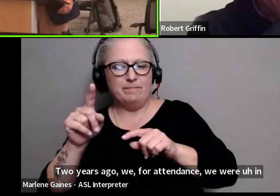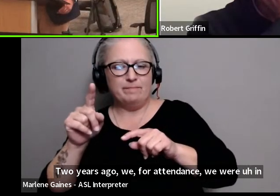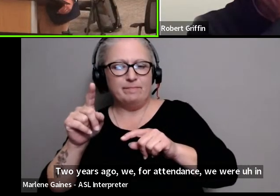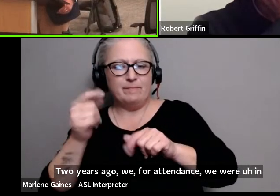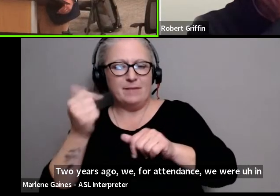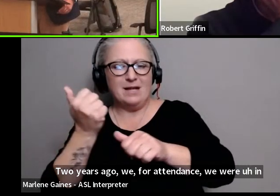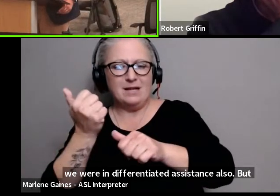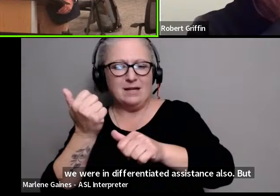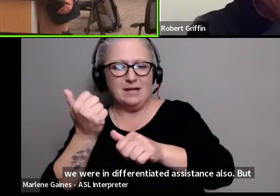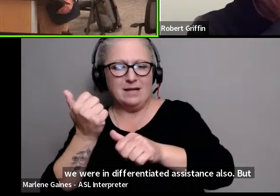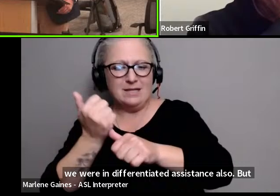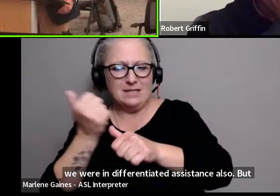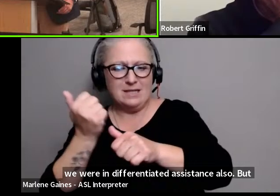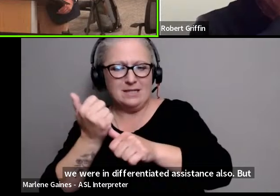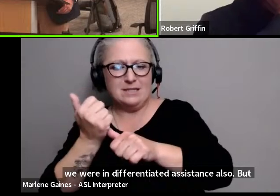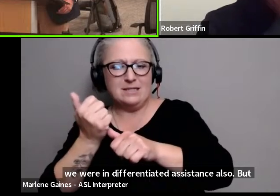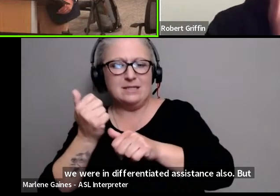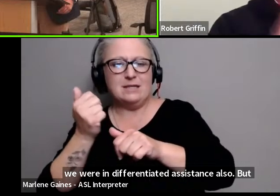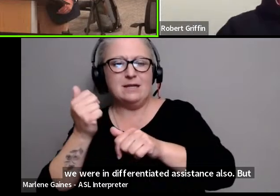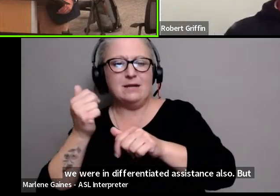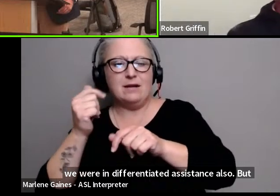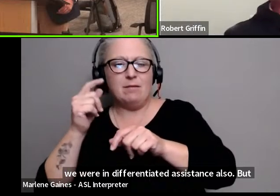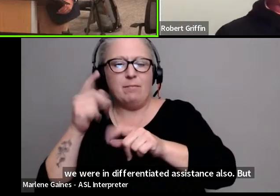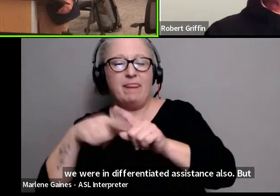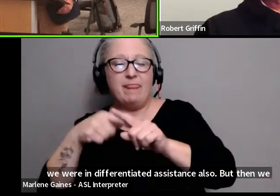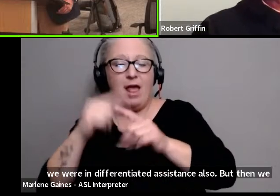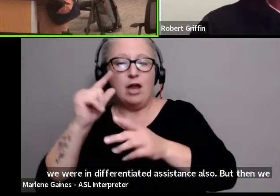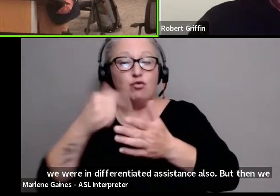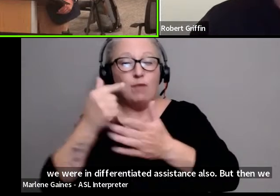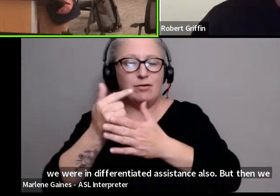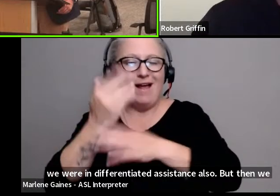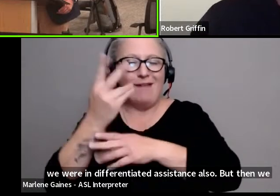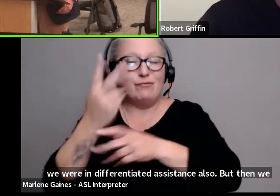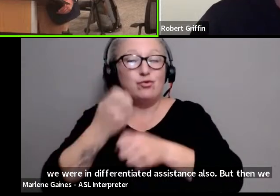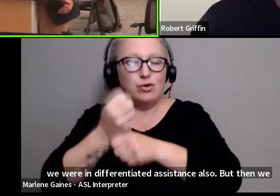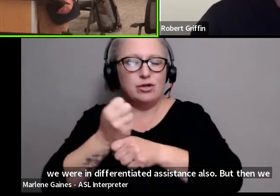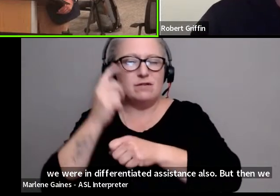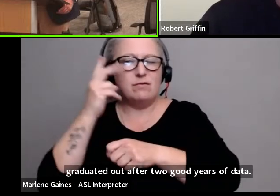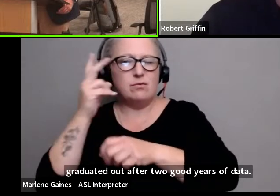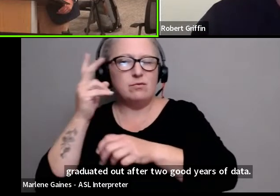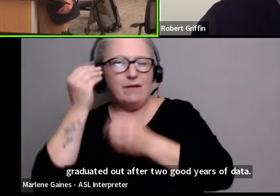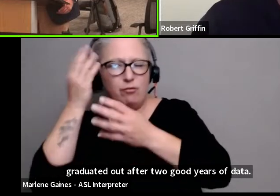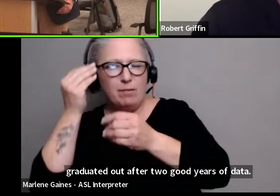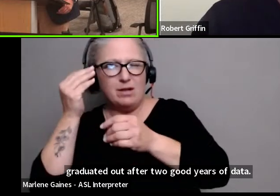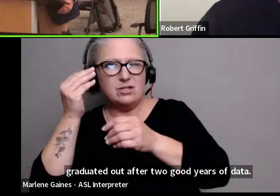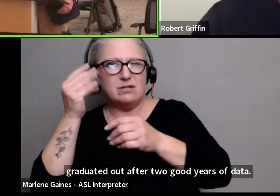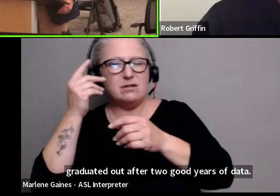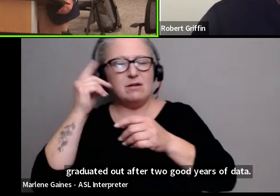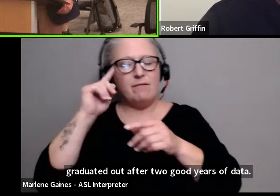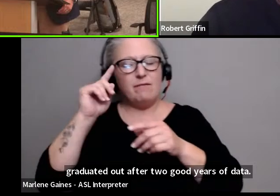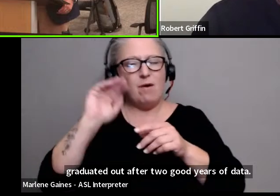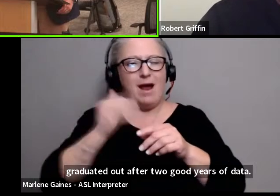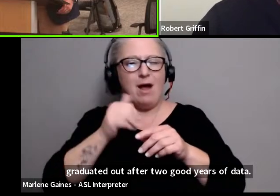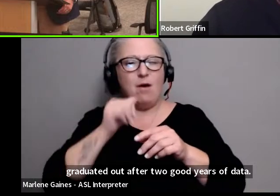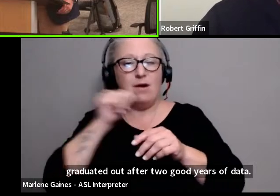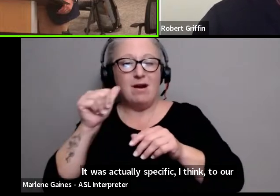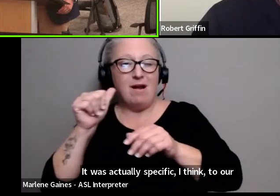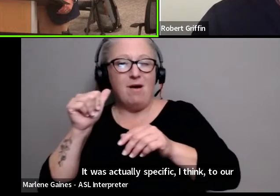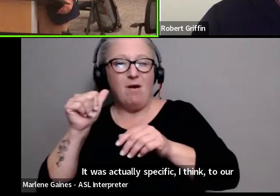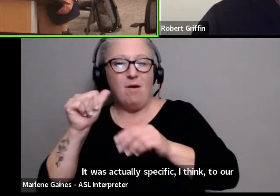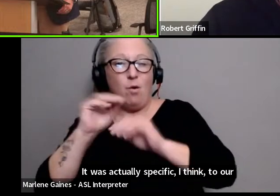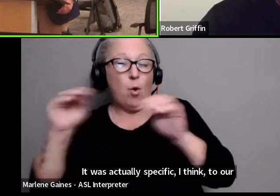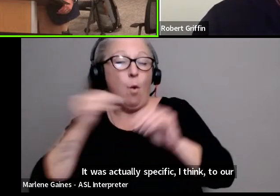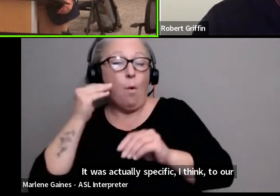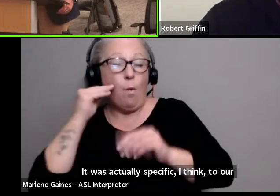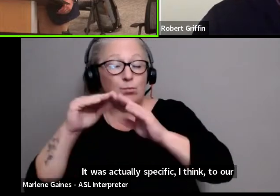we graduated out after 2 good years of data. It was actually specific, I think, to our unhoused students and